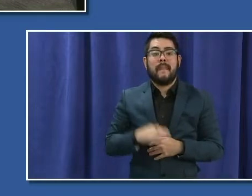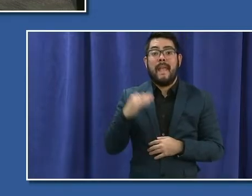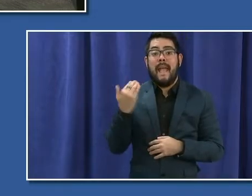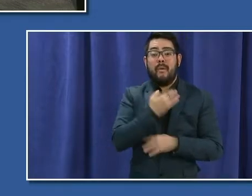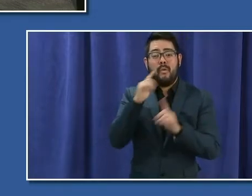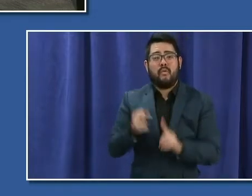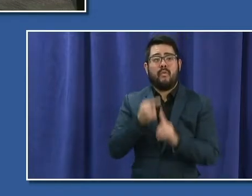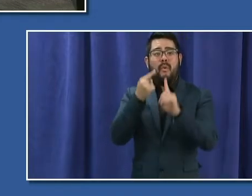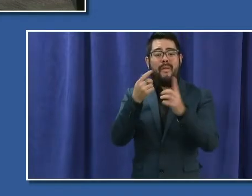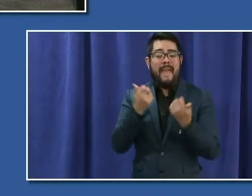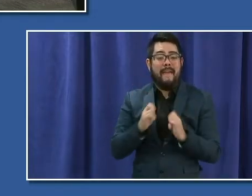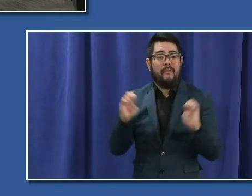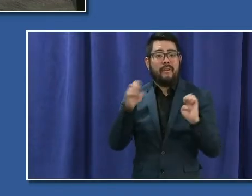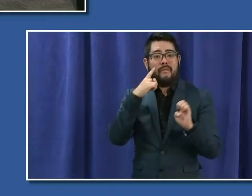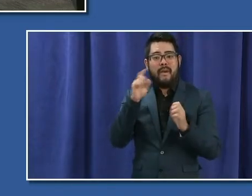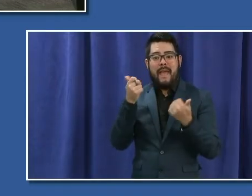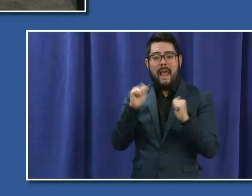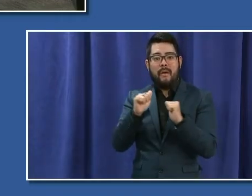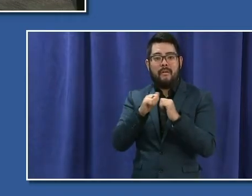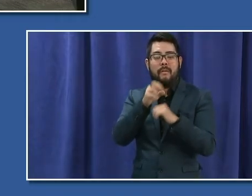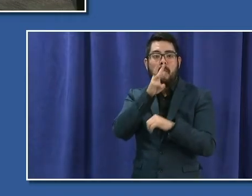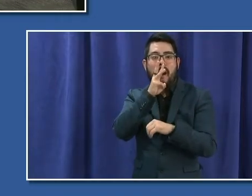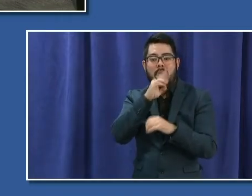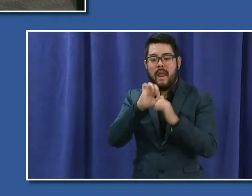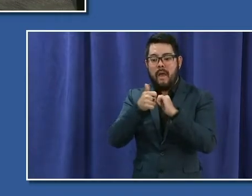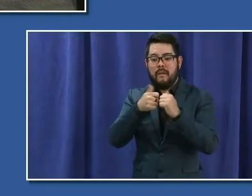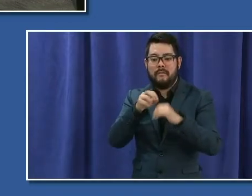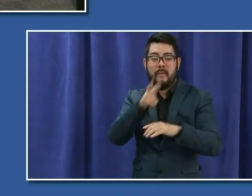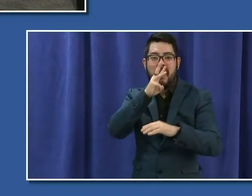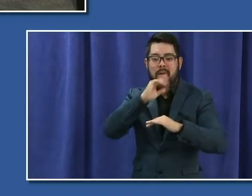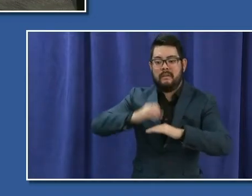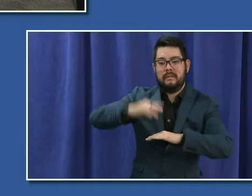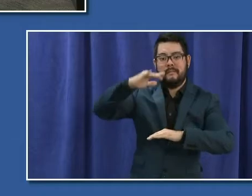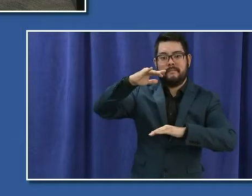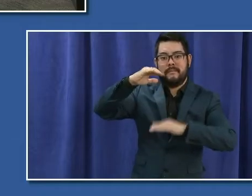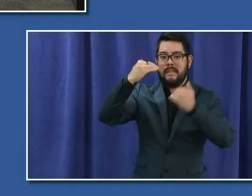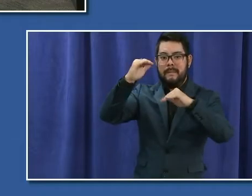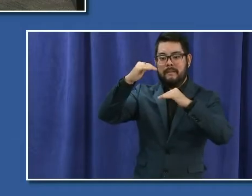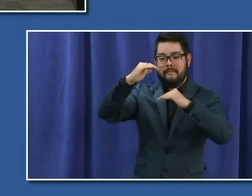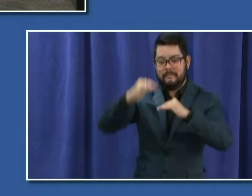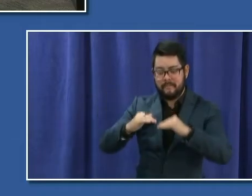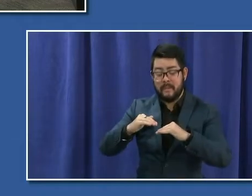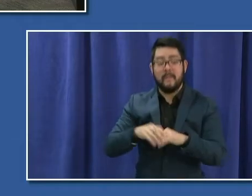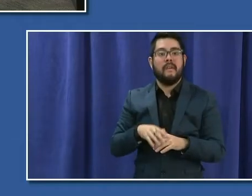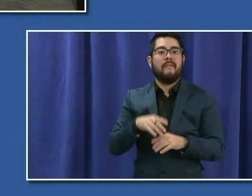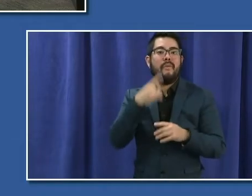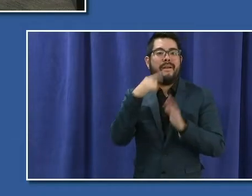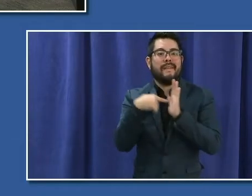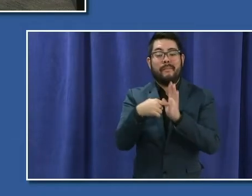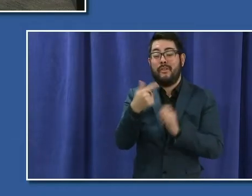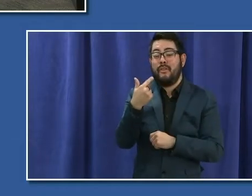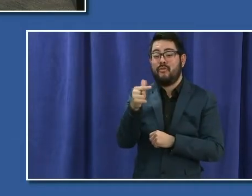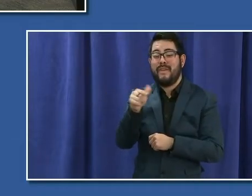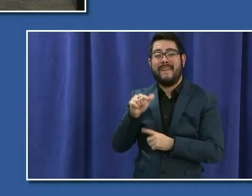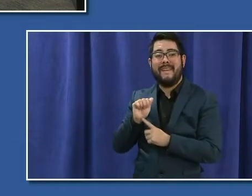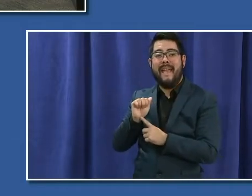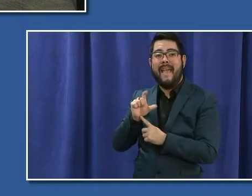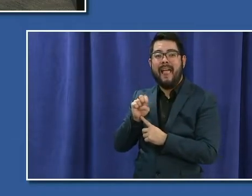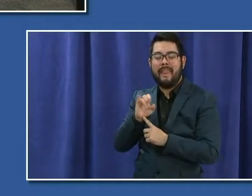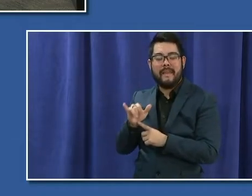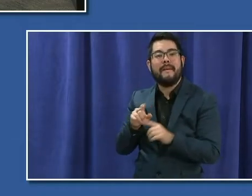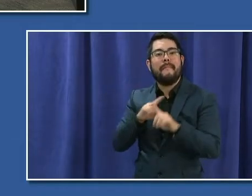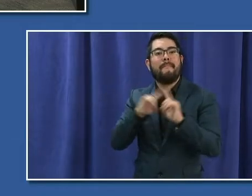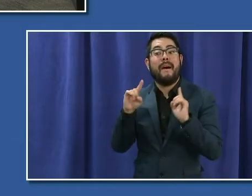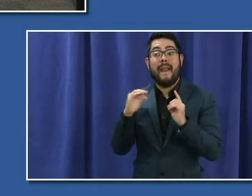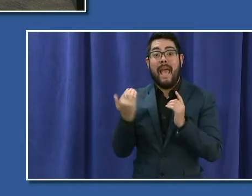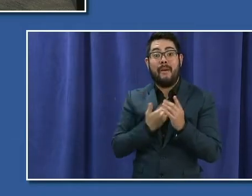how we manage flooding, right? Using sustainable materials, thinking about green alleys, those kinds of things. But the fact is, the technology is catching up, right?